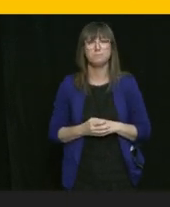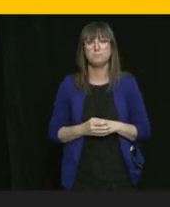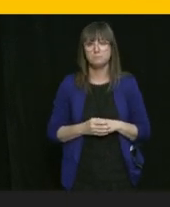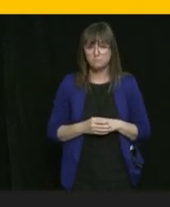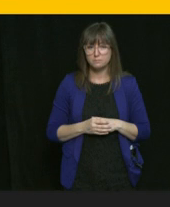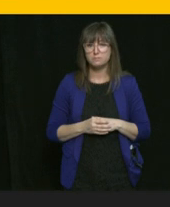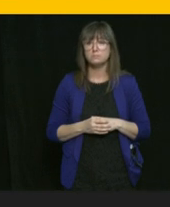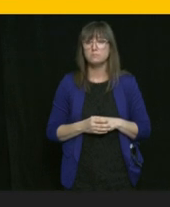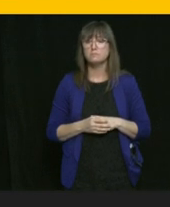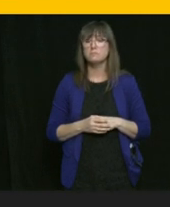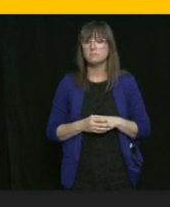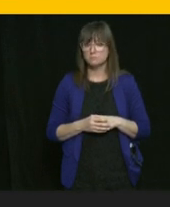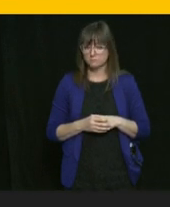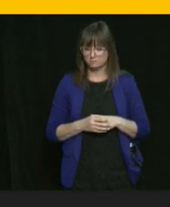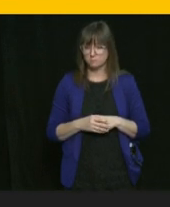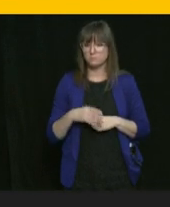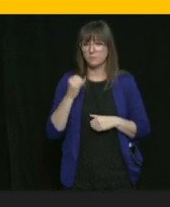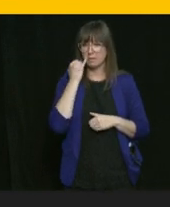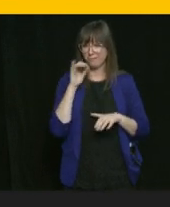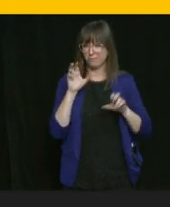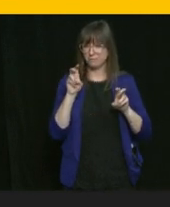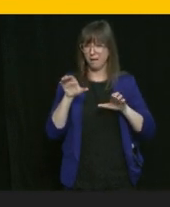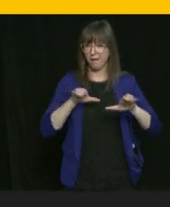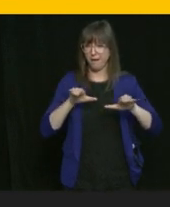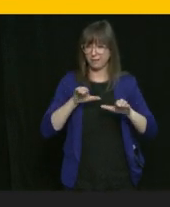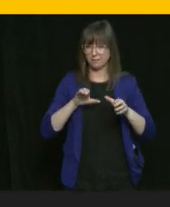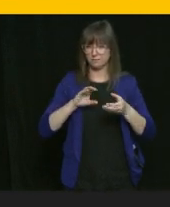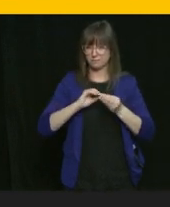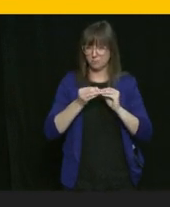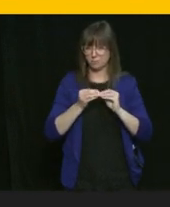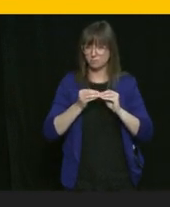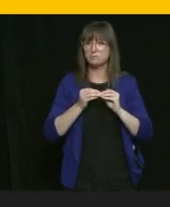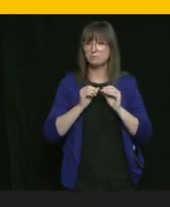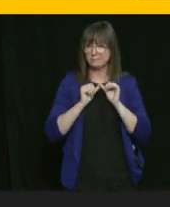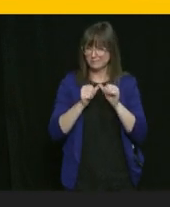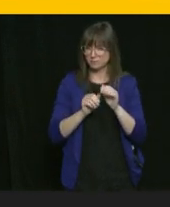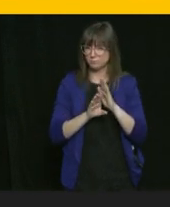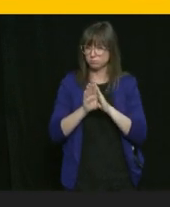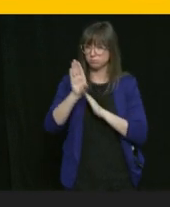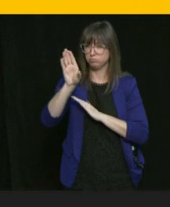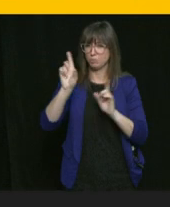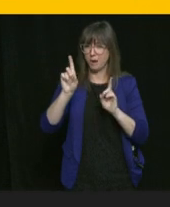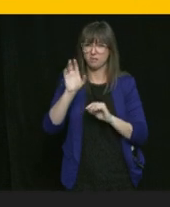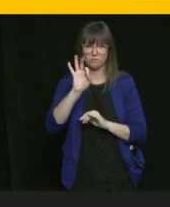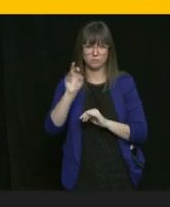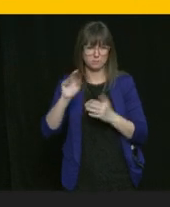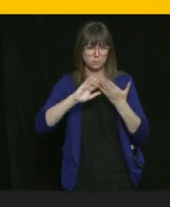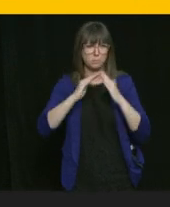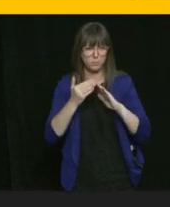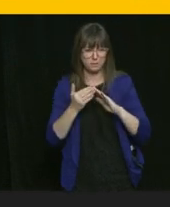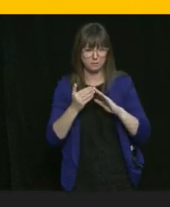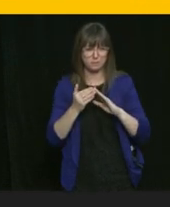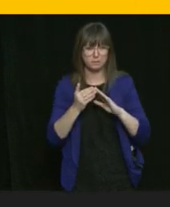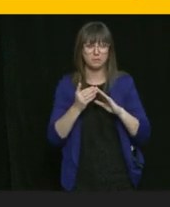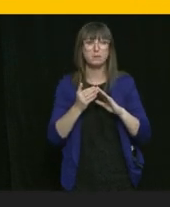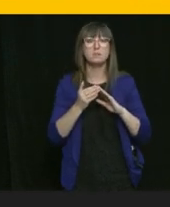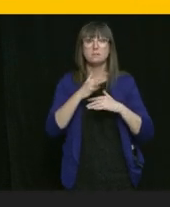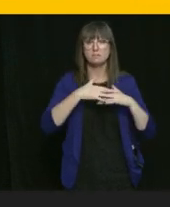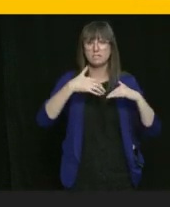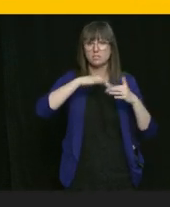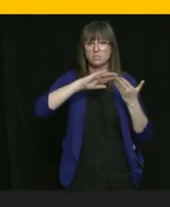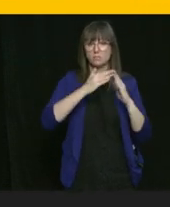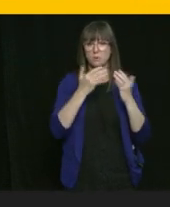As well, the number of active cases continues to rise in First Nations communities, with 26 Indigenous communities